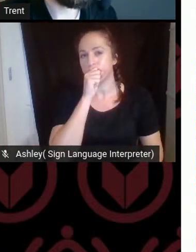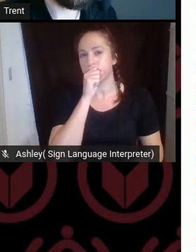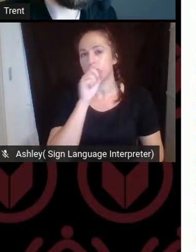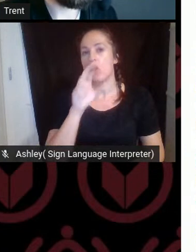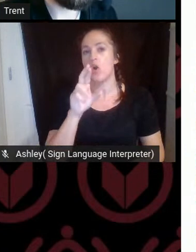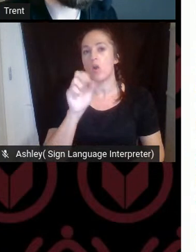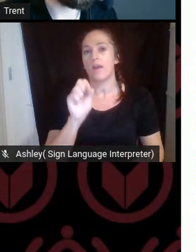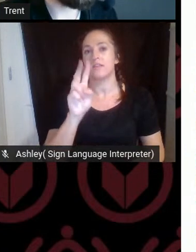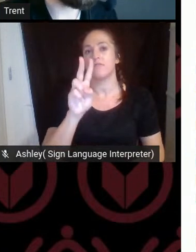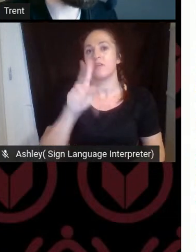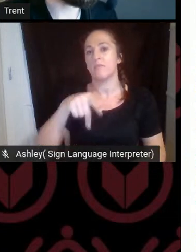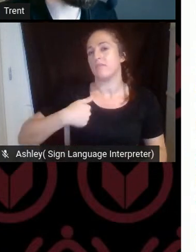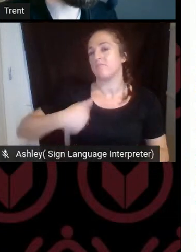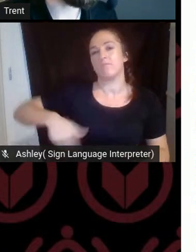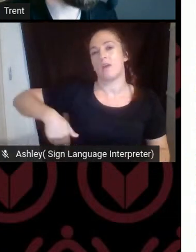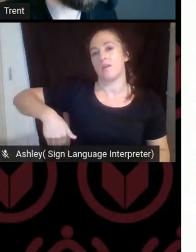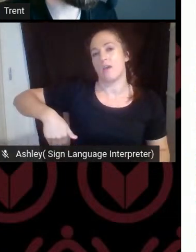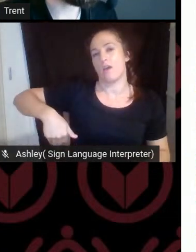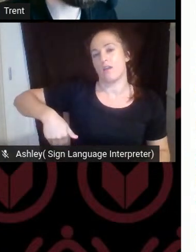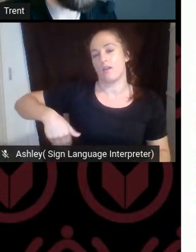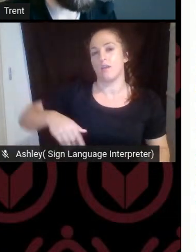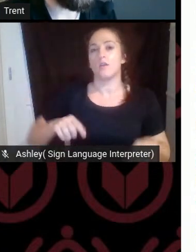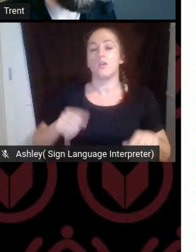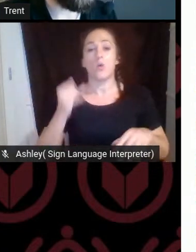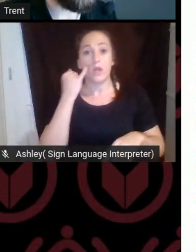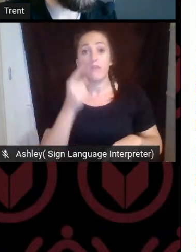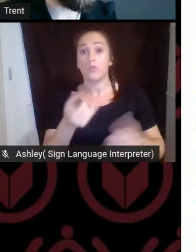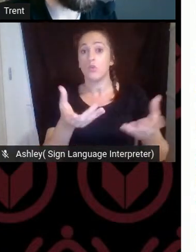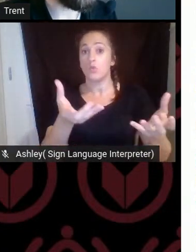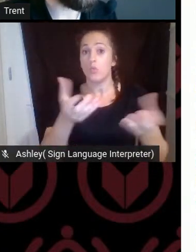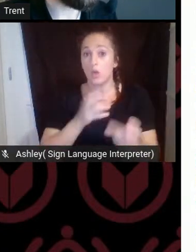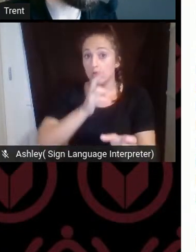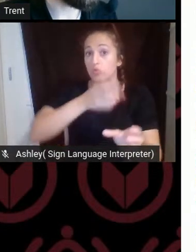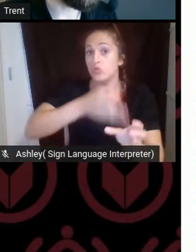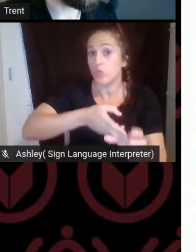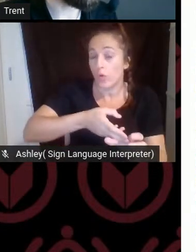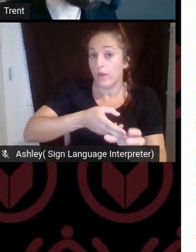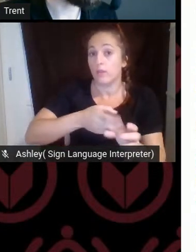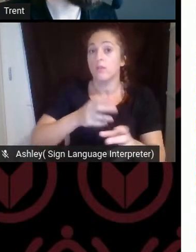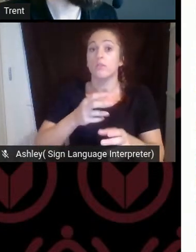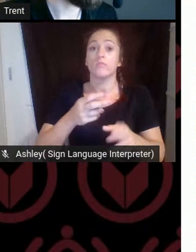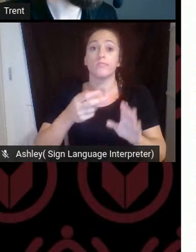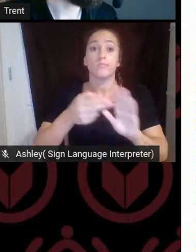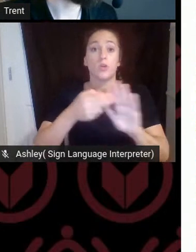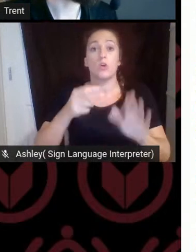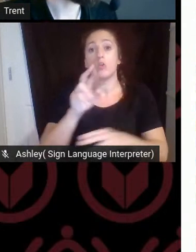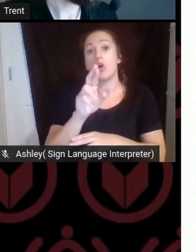event. And so if you want to RSVP to an event, I'm going to click on this one right here.